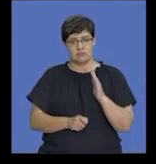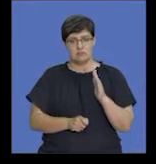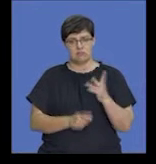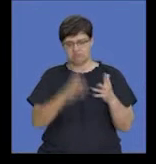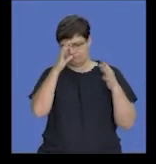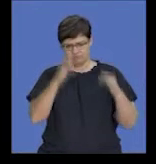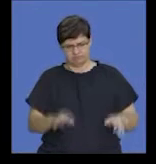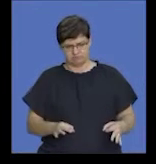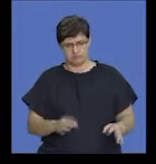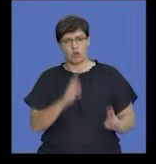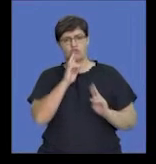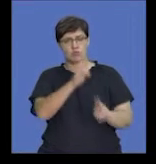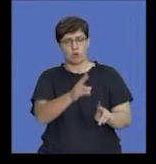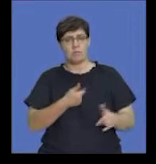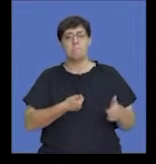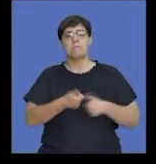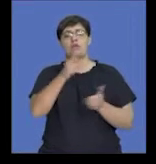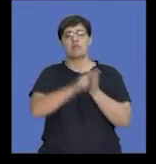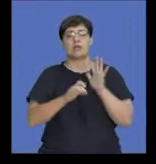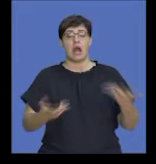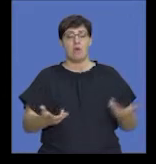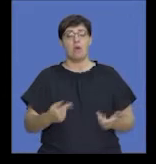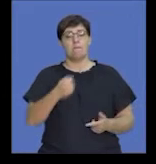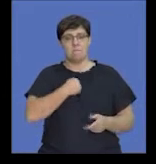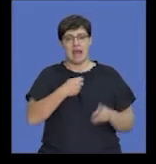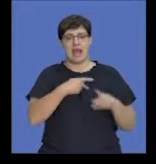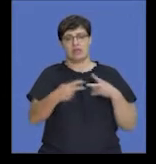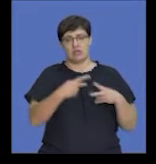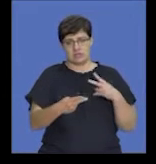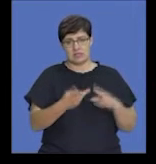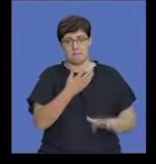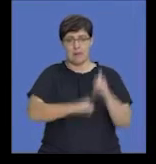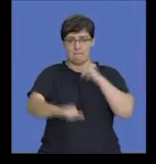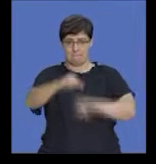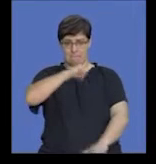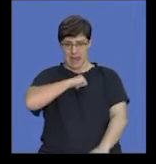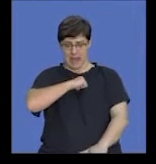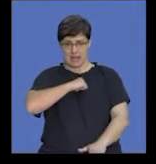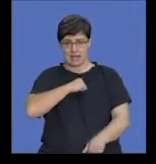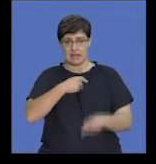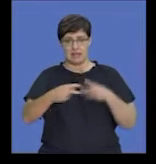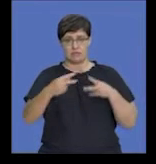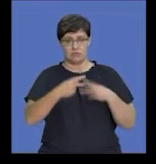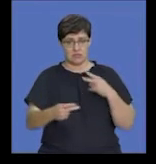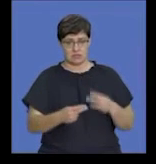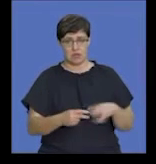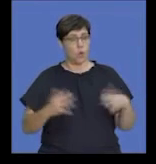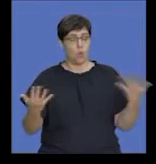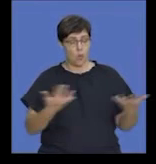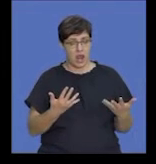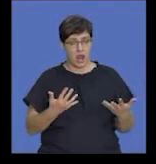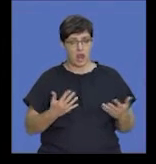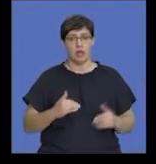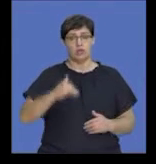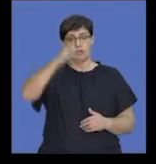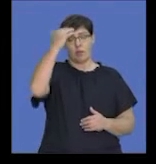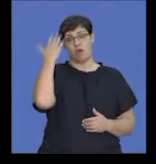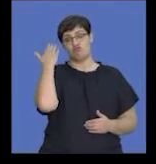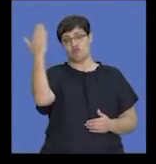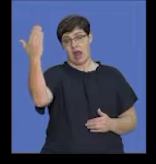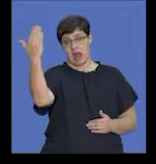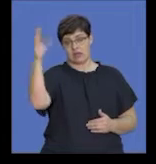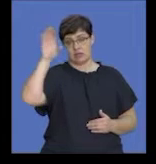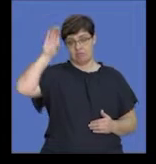to respond, that would be your address, which would be the return address, should be written on the top right hand